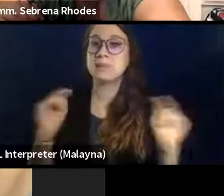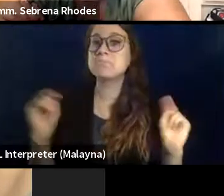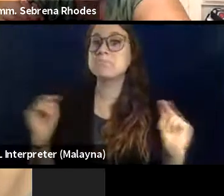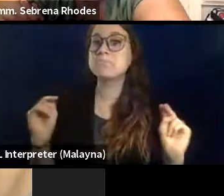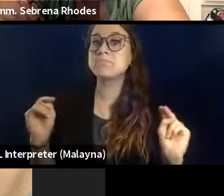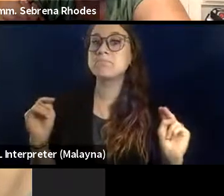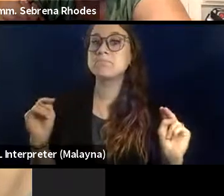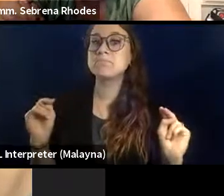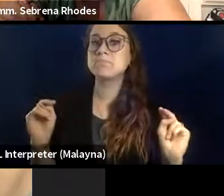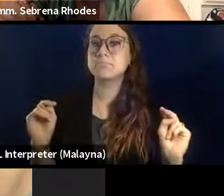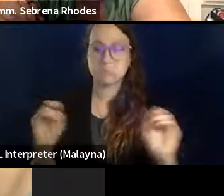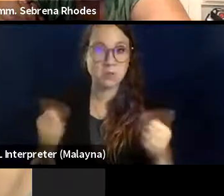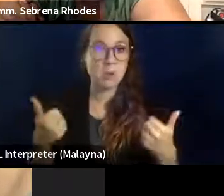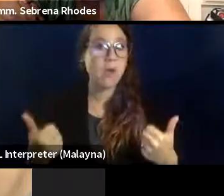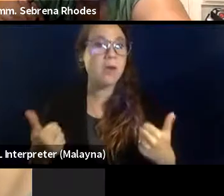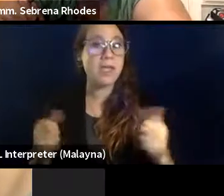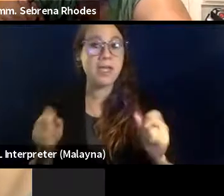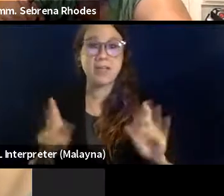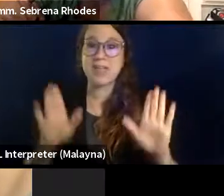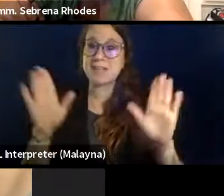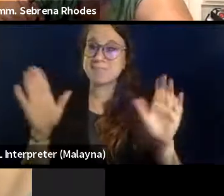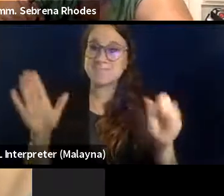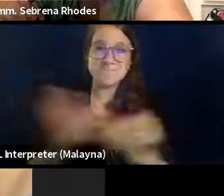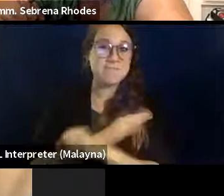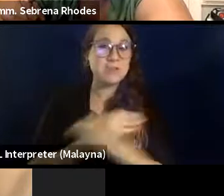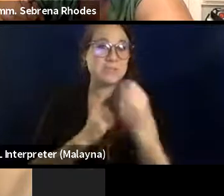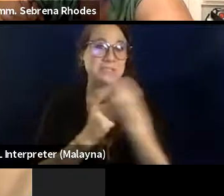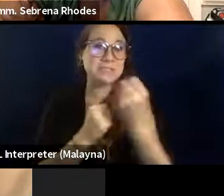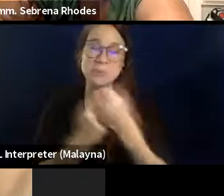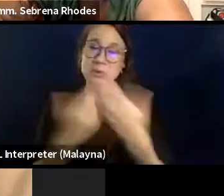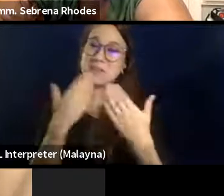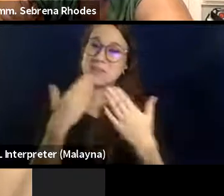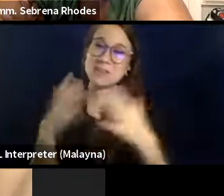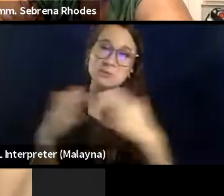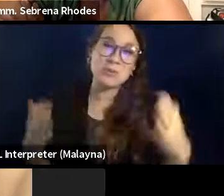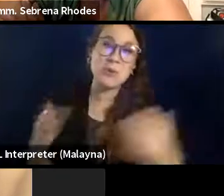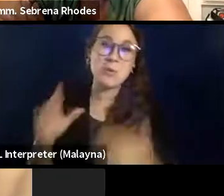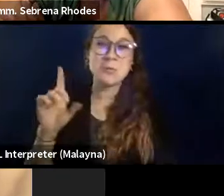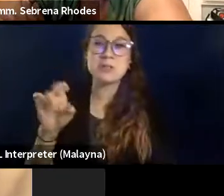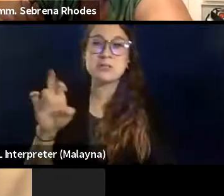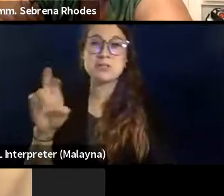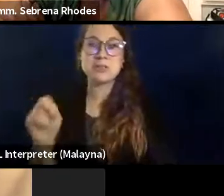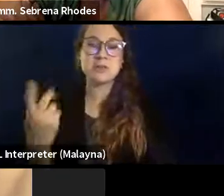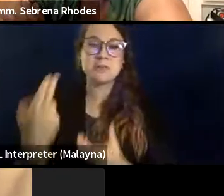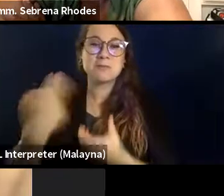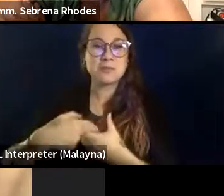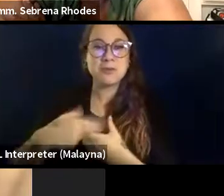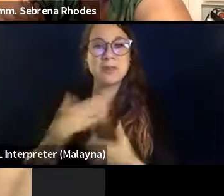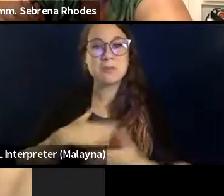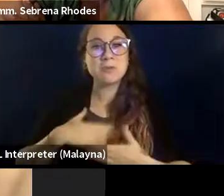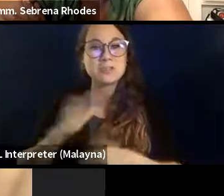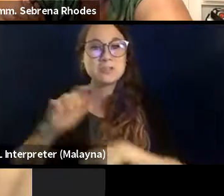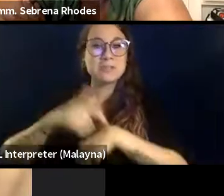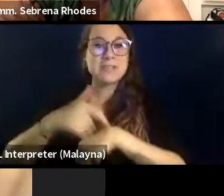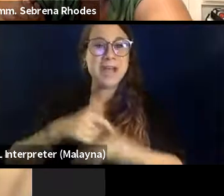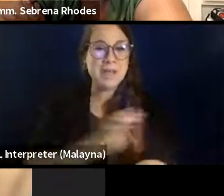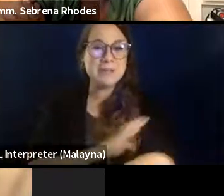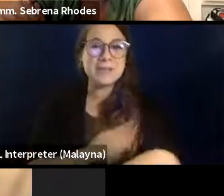abstentions? Okay, unanimously supported. Thank you so much, Ms. Duran. We appreciate your time and your energy.